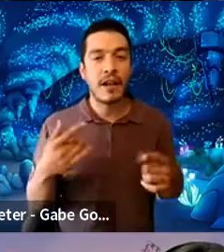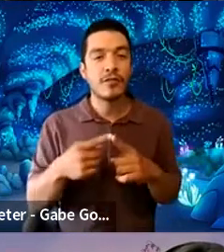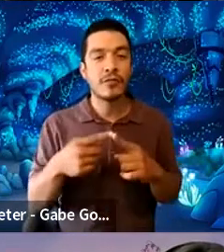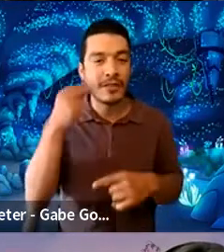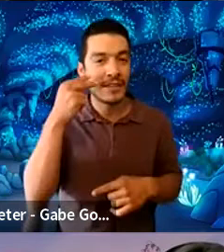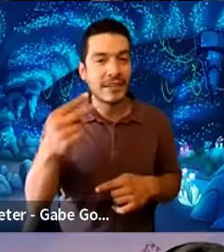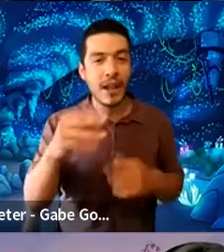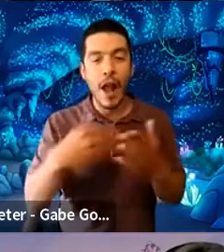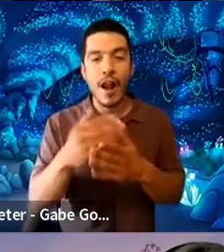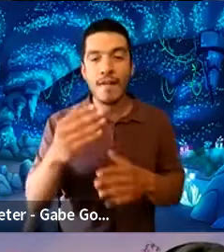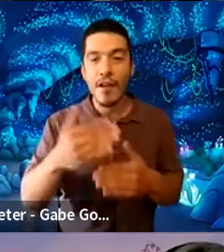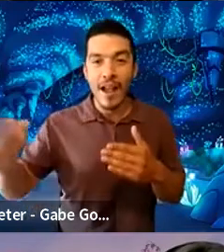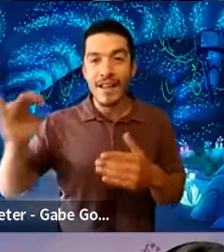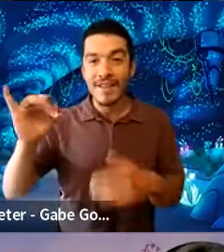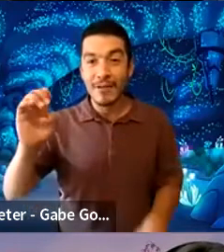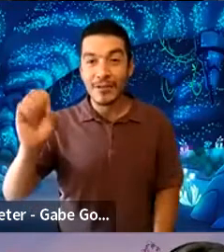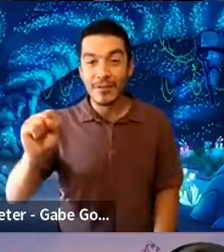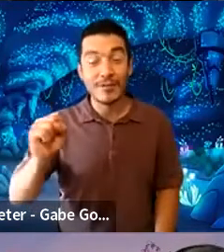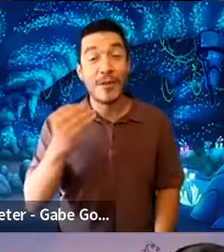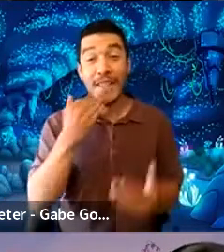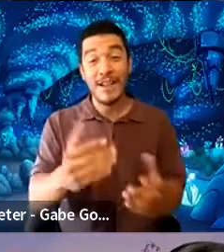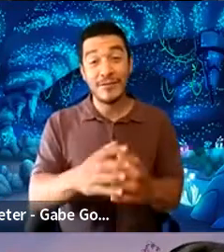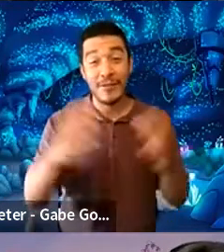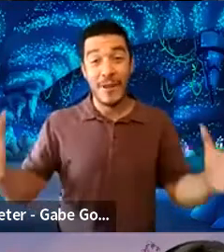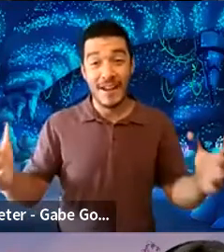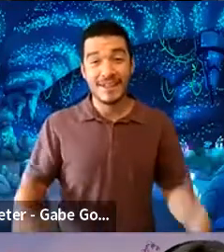see all the rest of the episodes. So thank